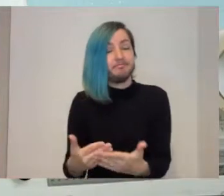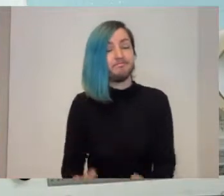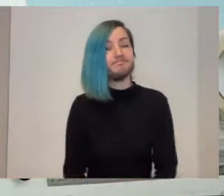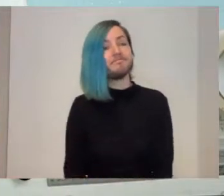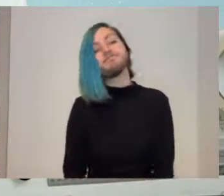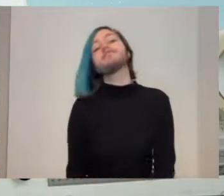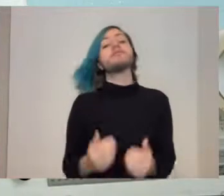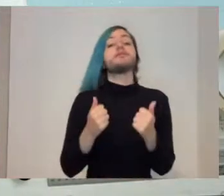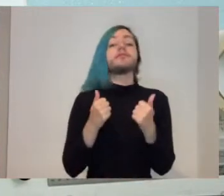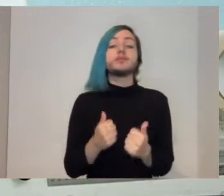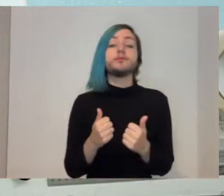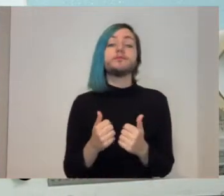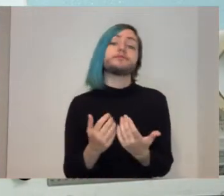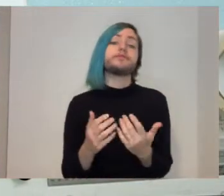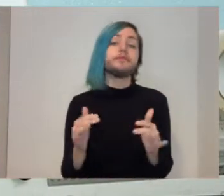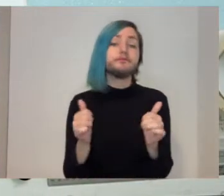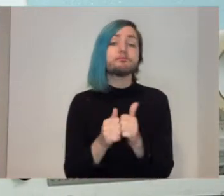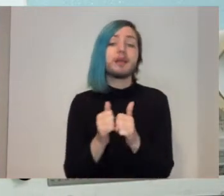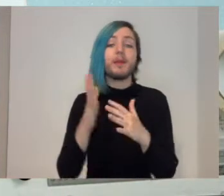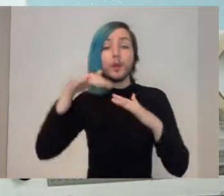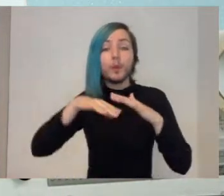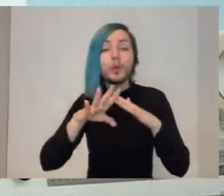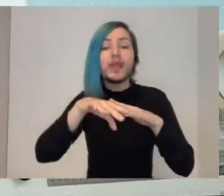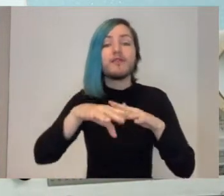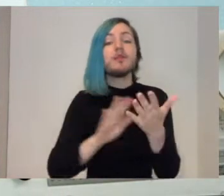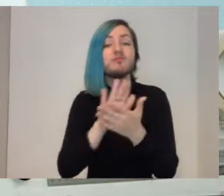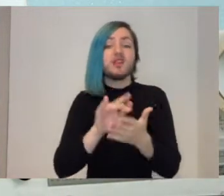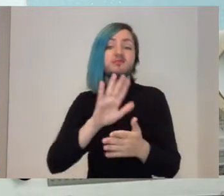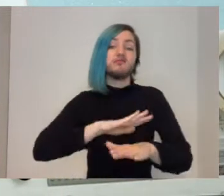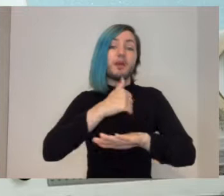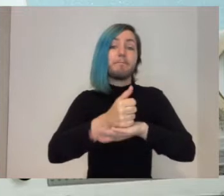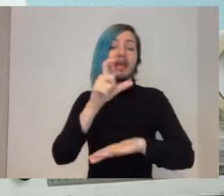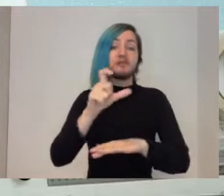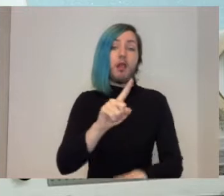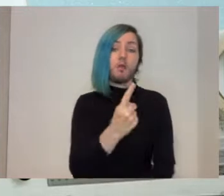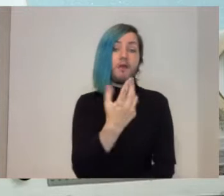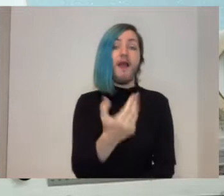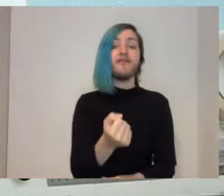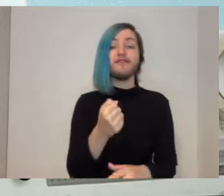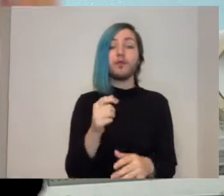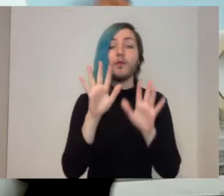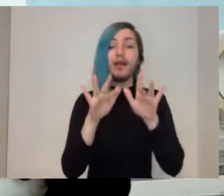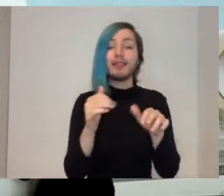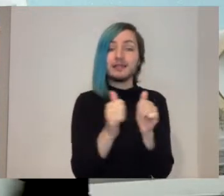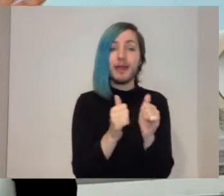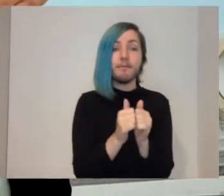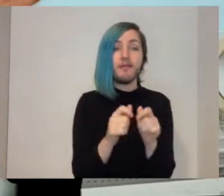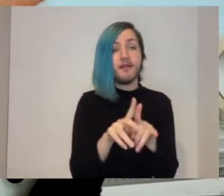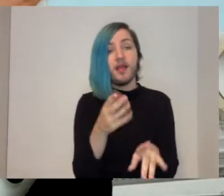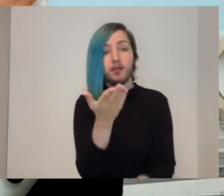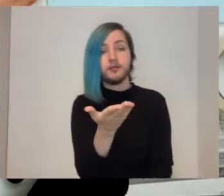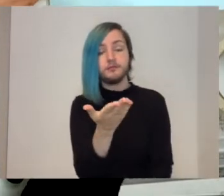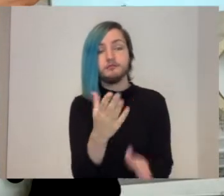paper weaving, which is essentially just using one base colour of glitter paper, like